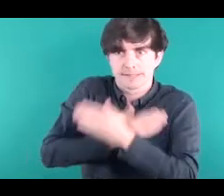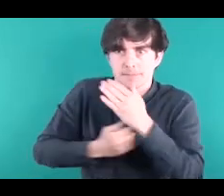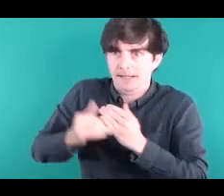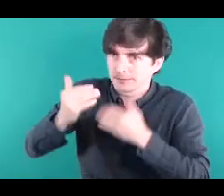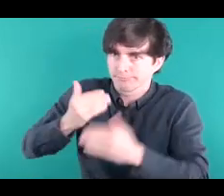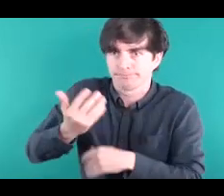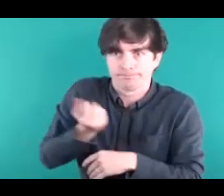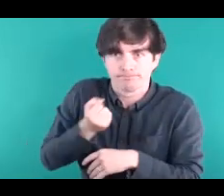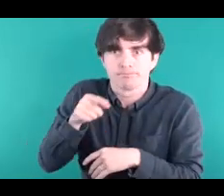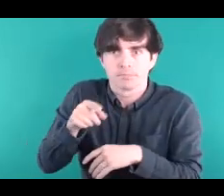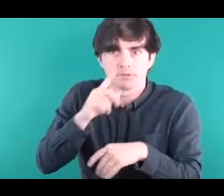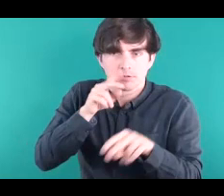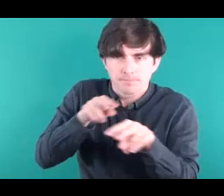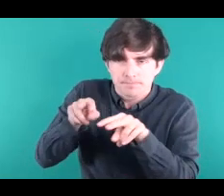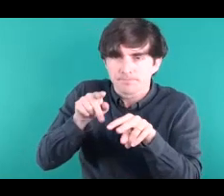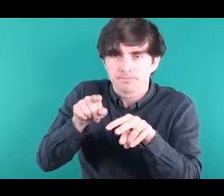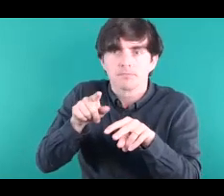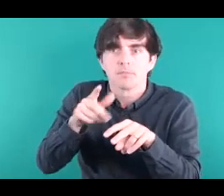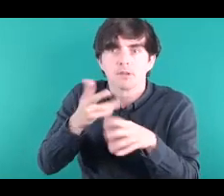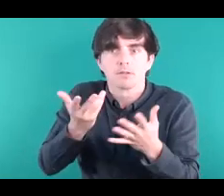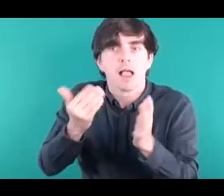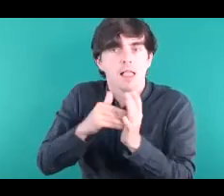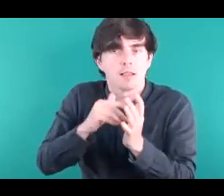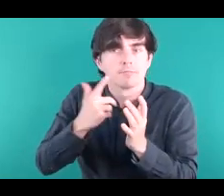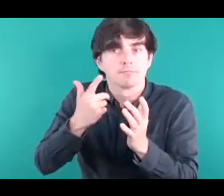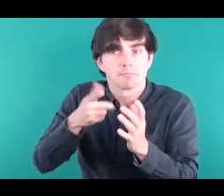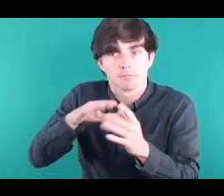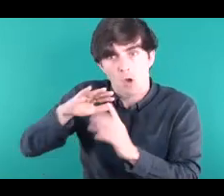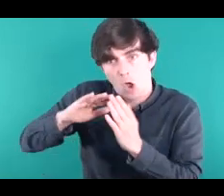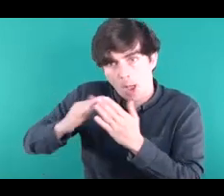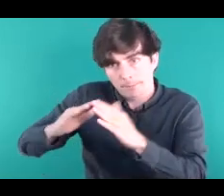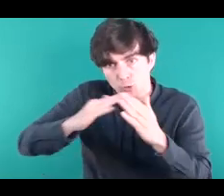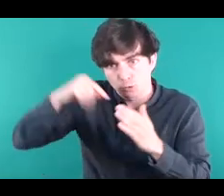greater connection between social protection intervention and